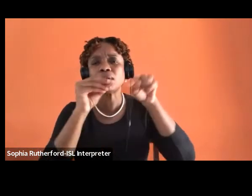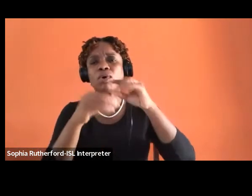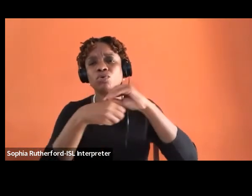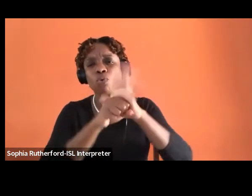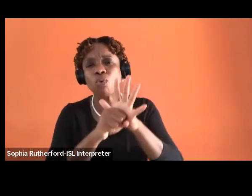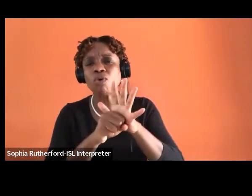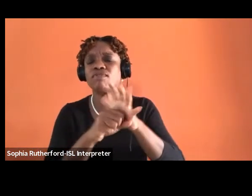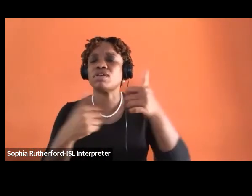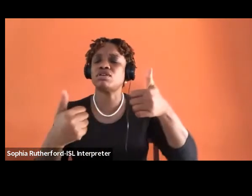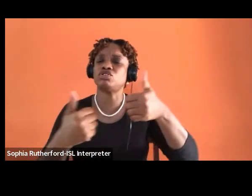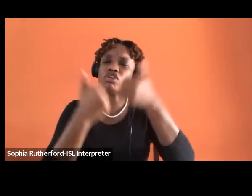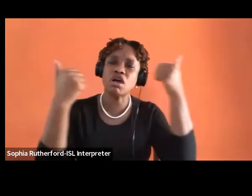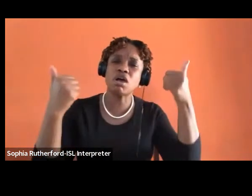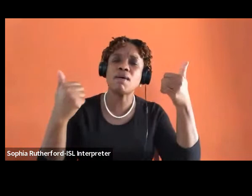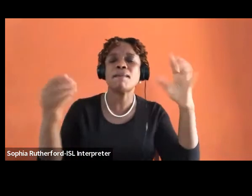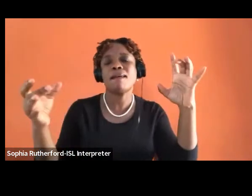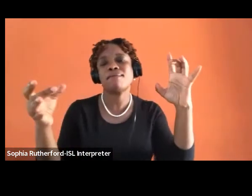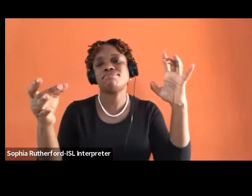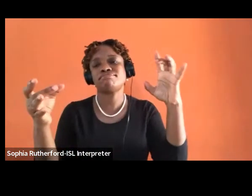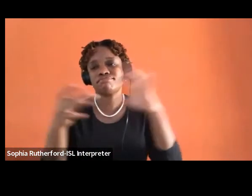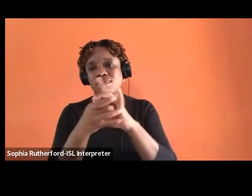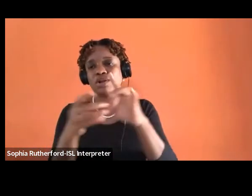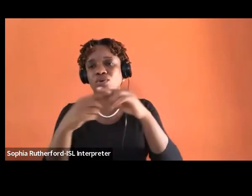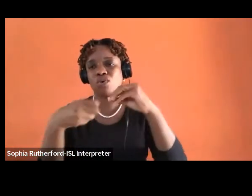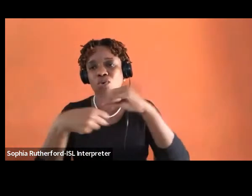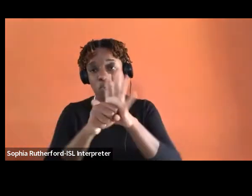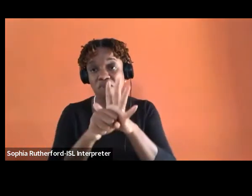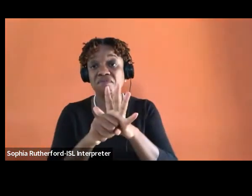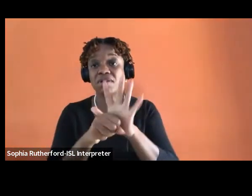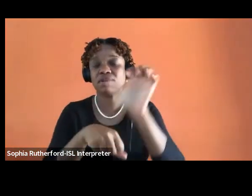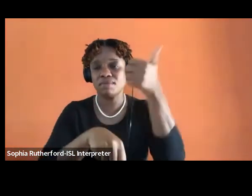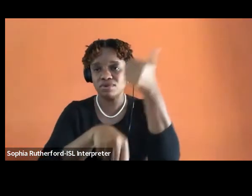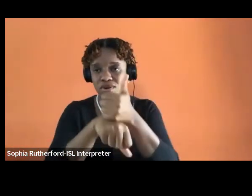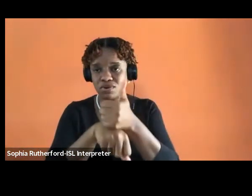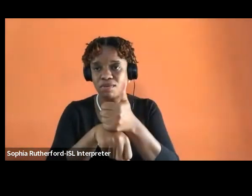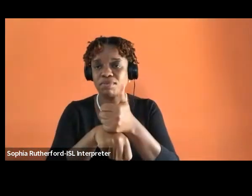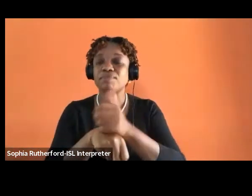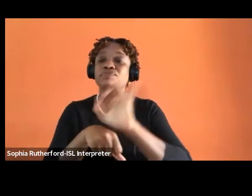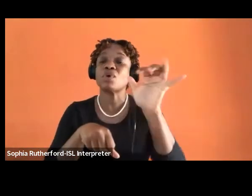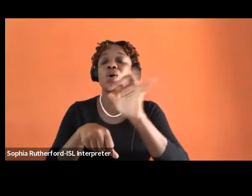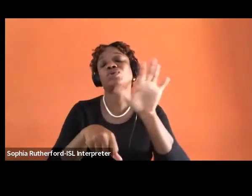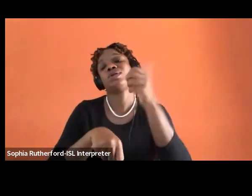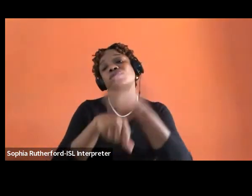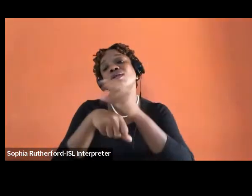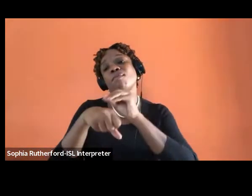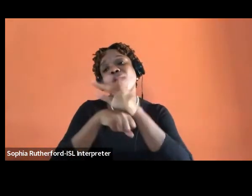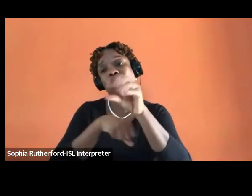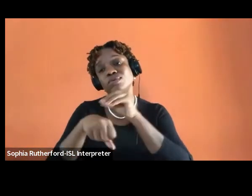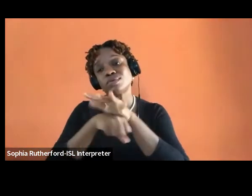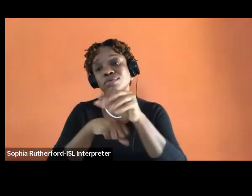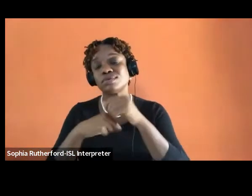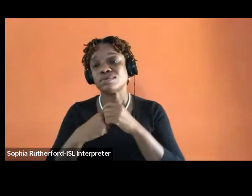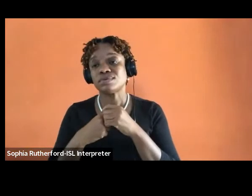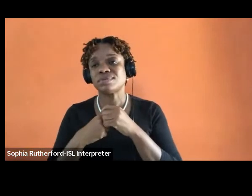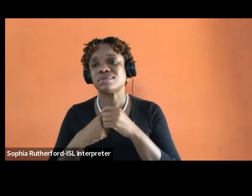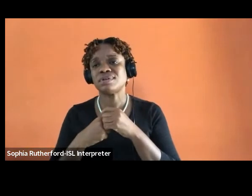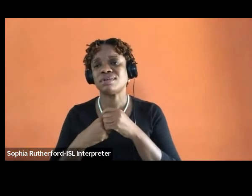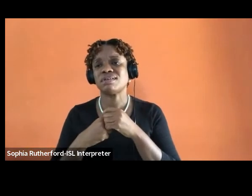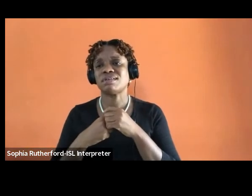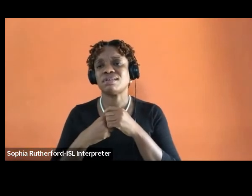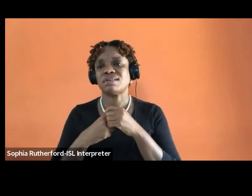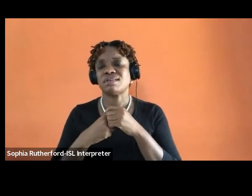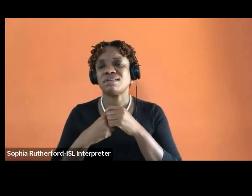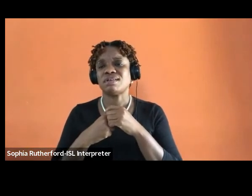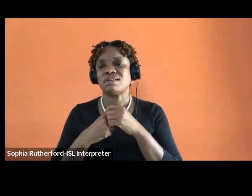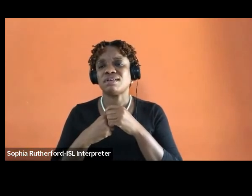were having COVID related. And one of the services that they provided was counseling. And for me, this is one thing that could